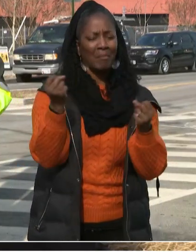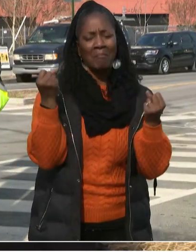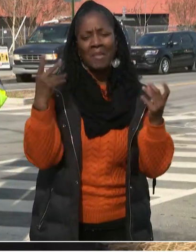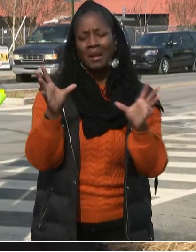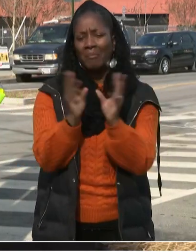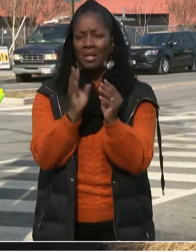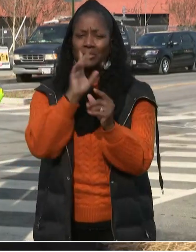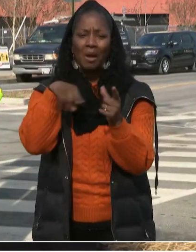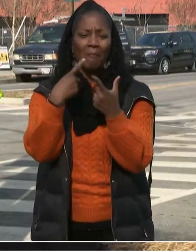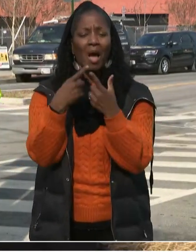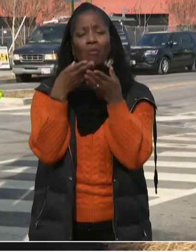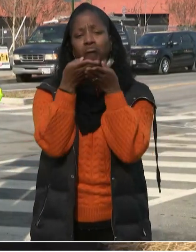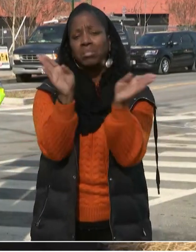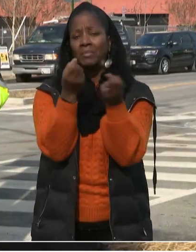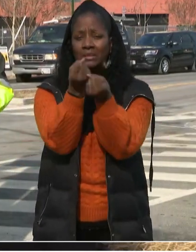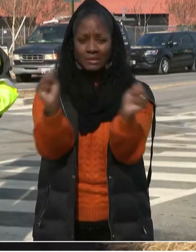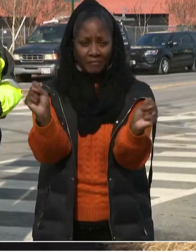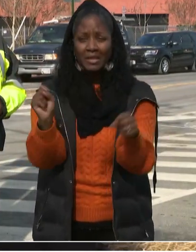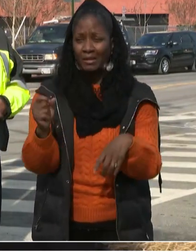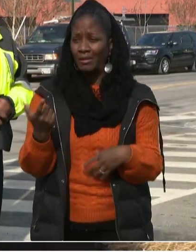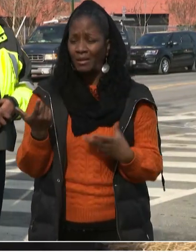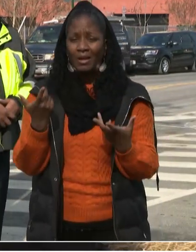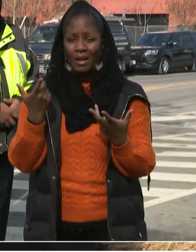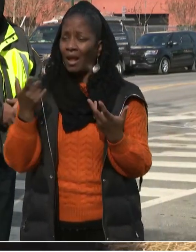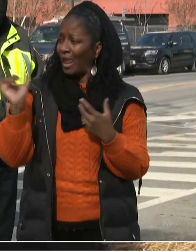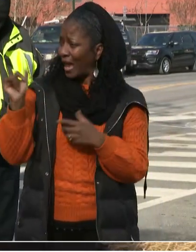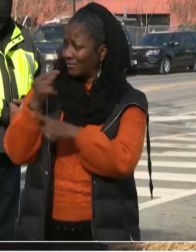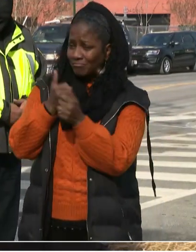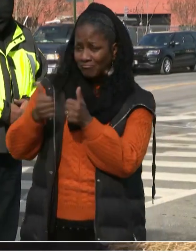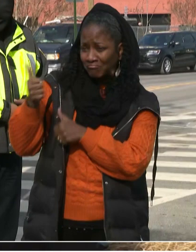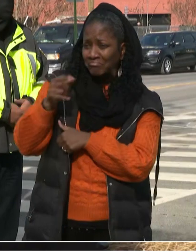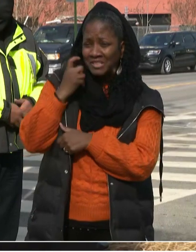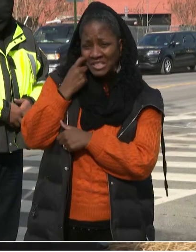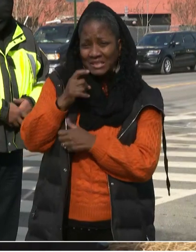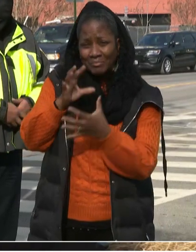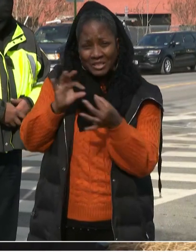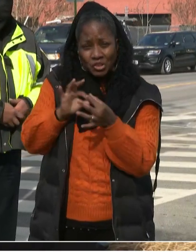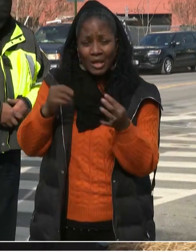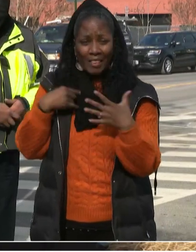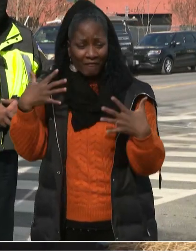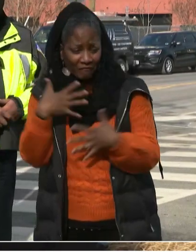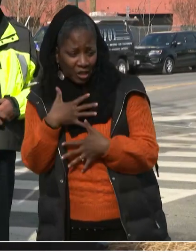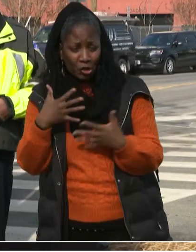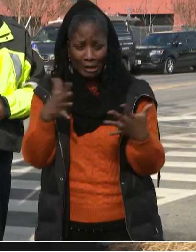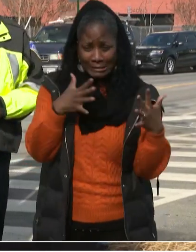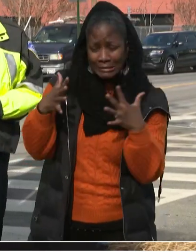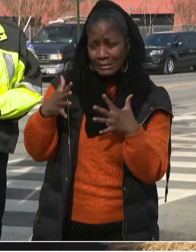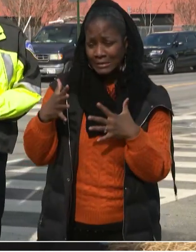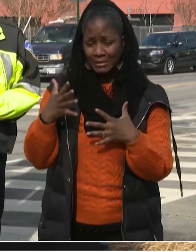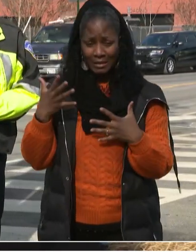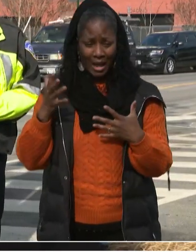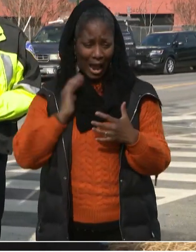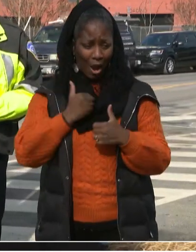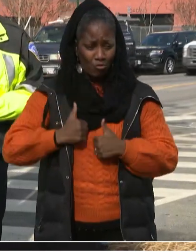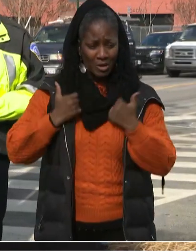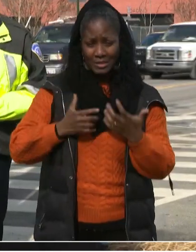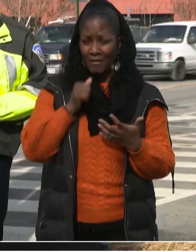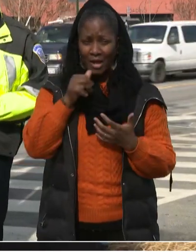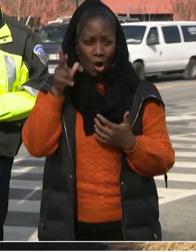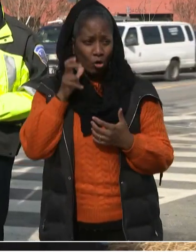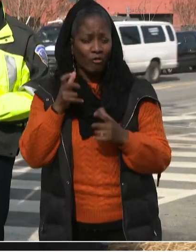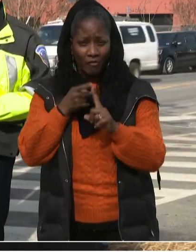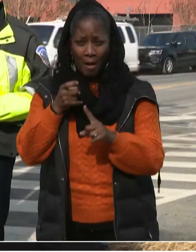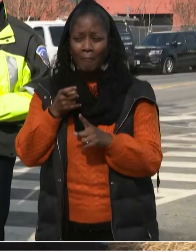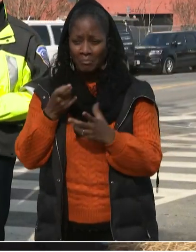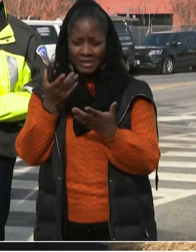about public safety. As the county executive said, the fear and anxiety are here, and our residents, I haven't heard in a little bit,